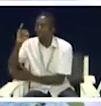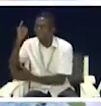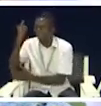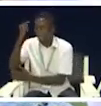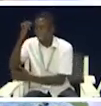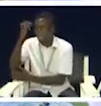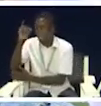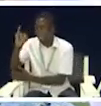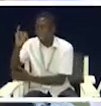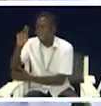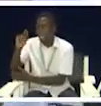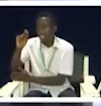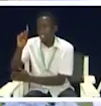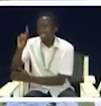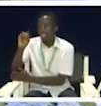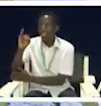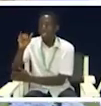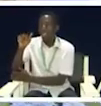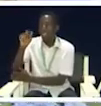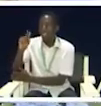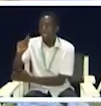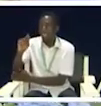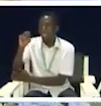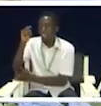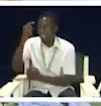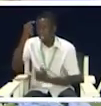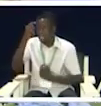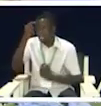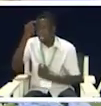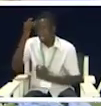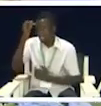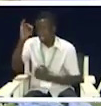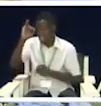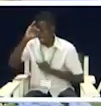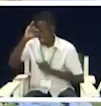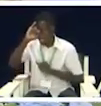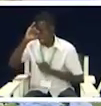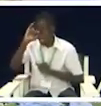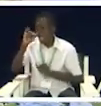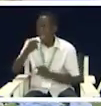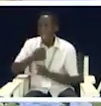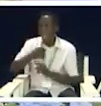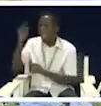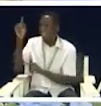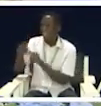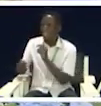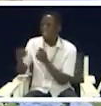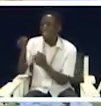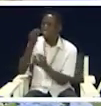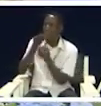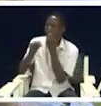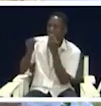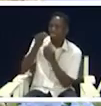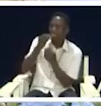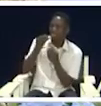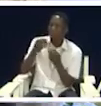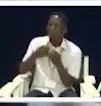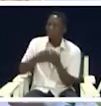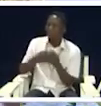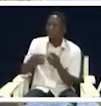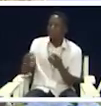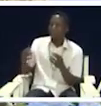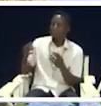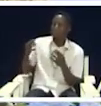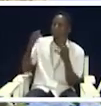walking. I can't even go one step. I can't do anything. I can't eat. My leg swollen. If you see me,